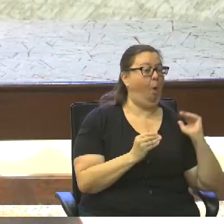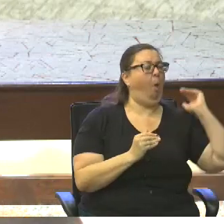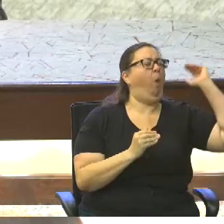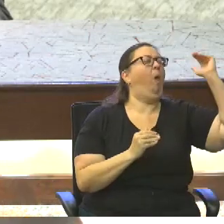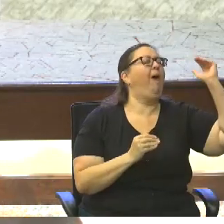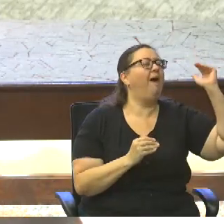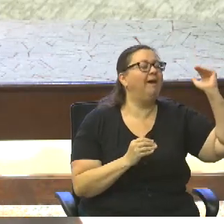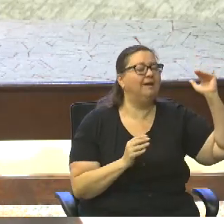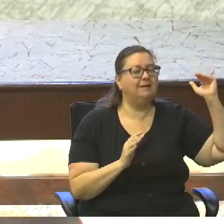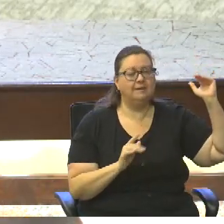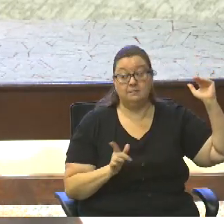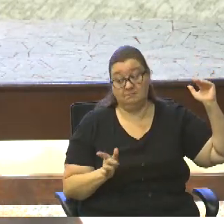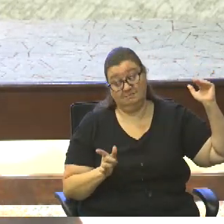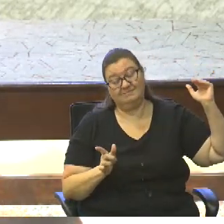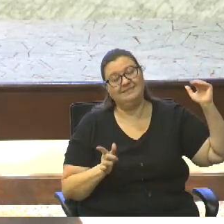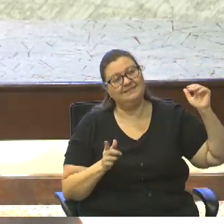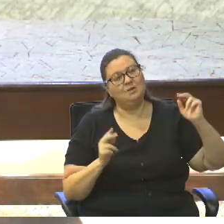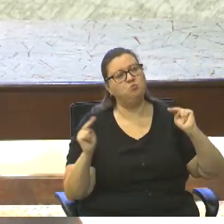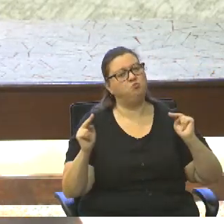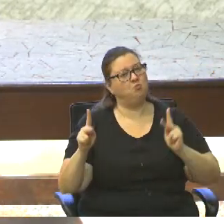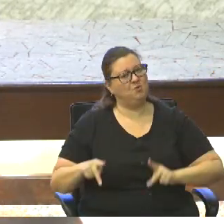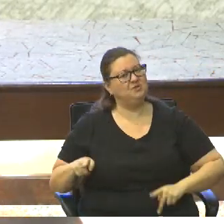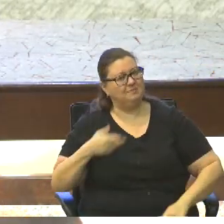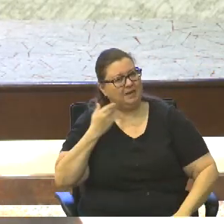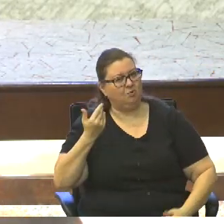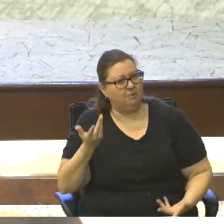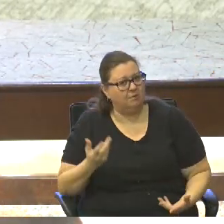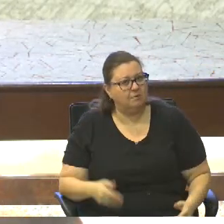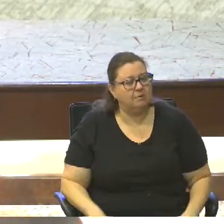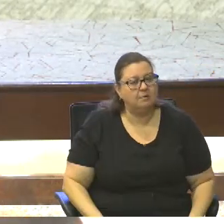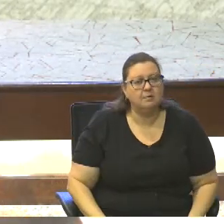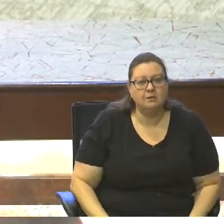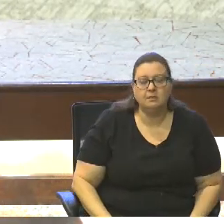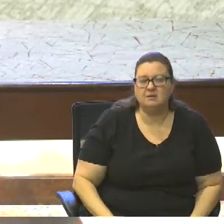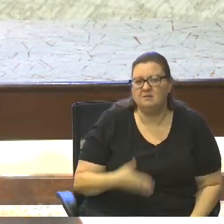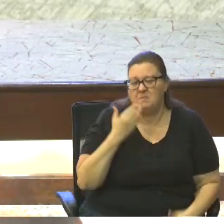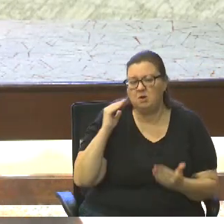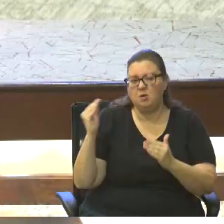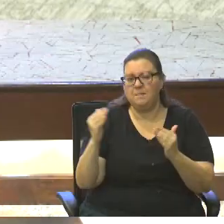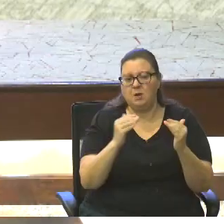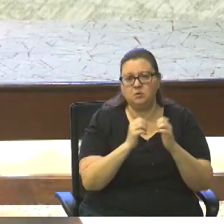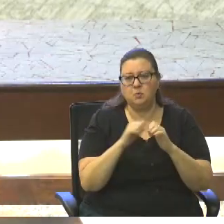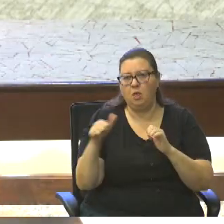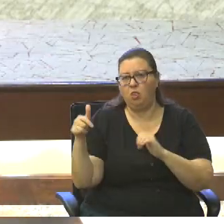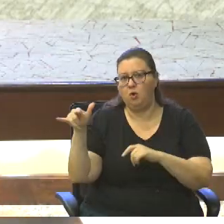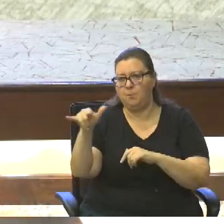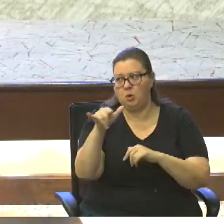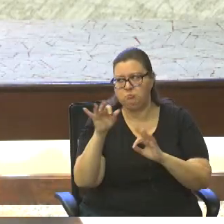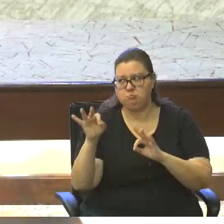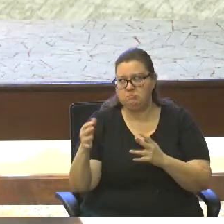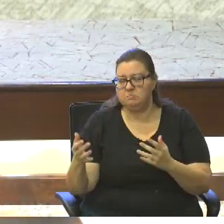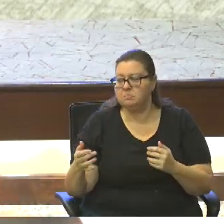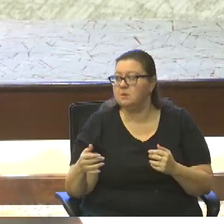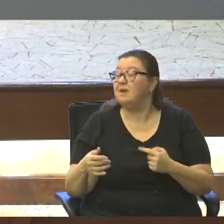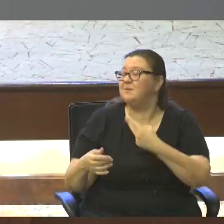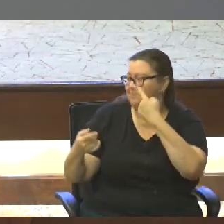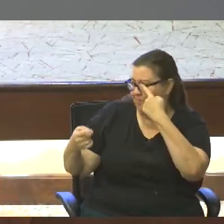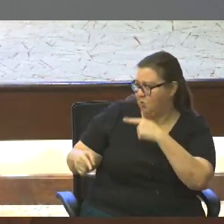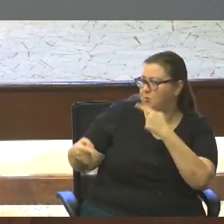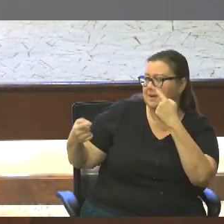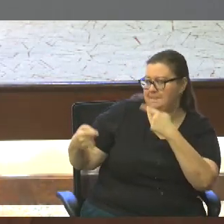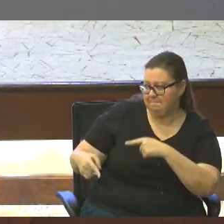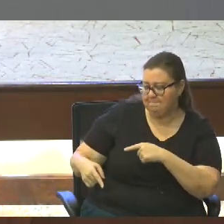doesn't coincide with a true commercial comparison. Agreed. And maybe that's if you're looking